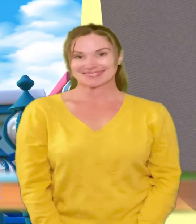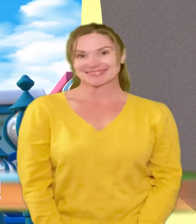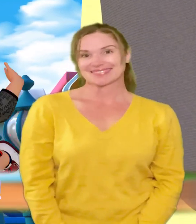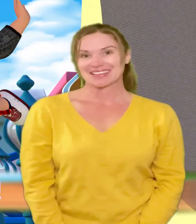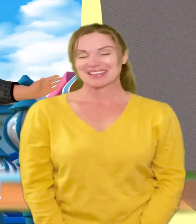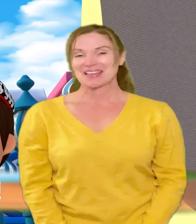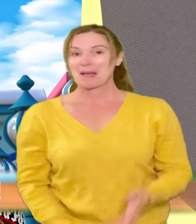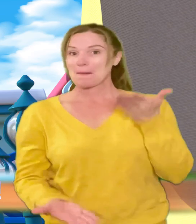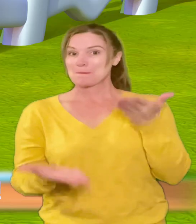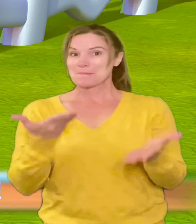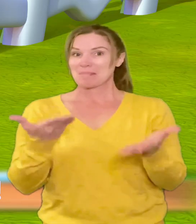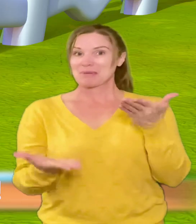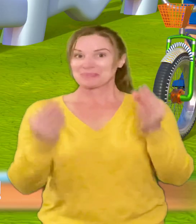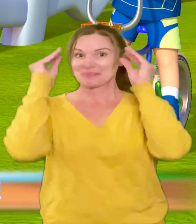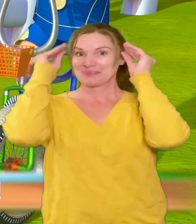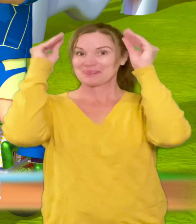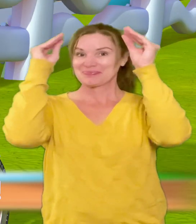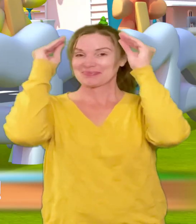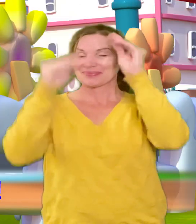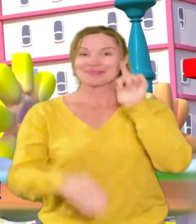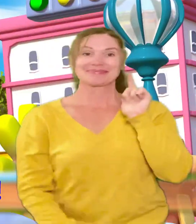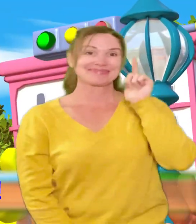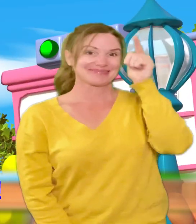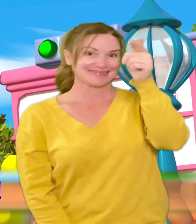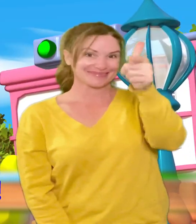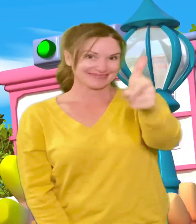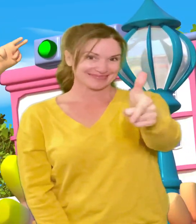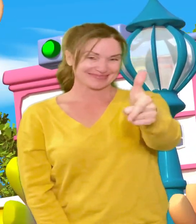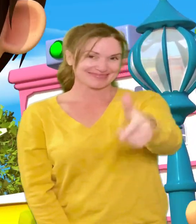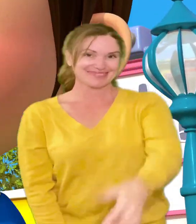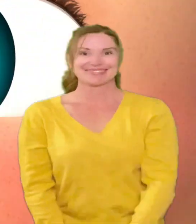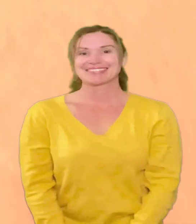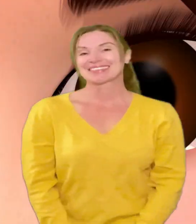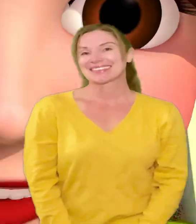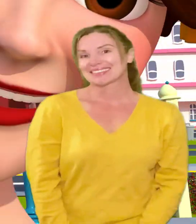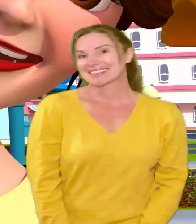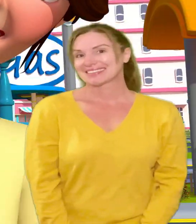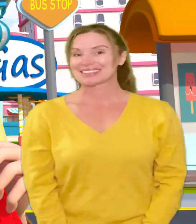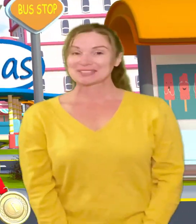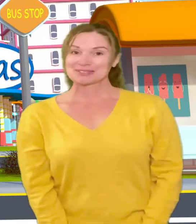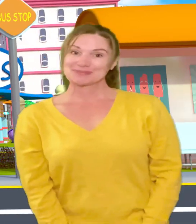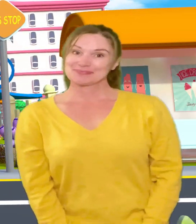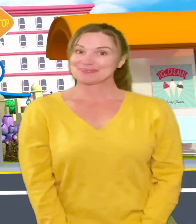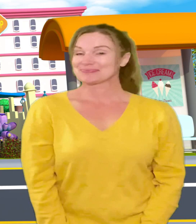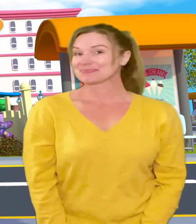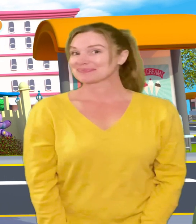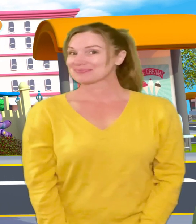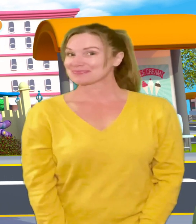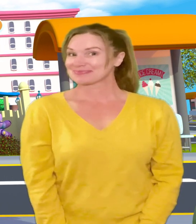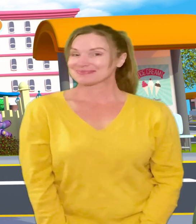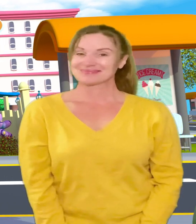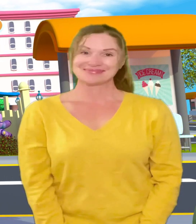And maybe we'll teach it after And teach after we'll win